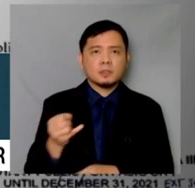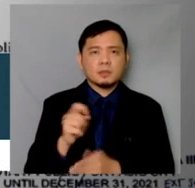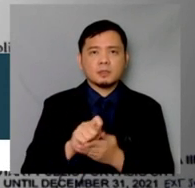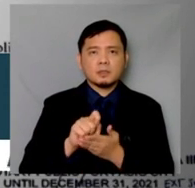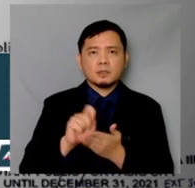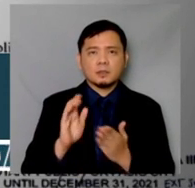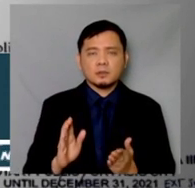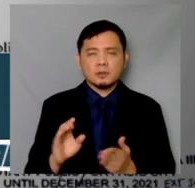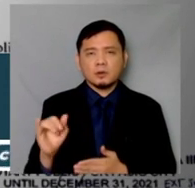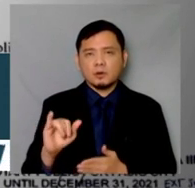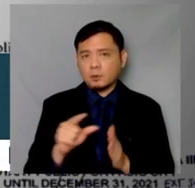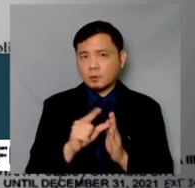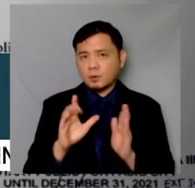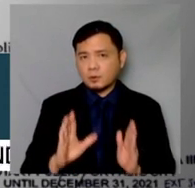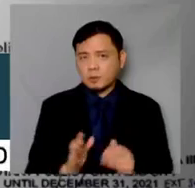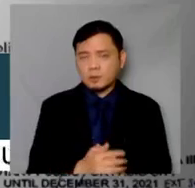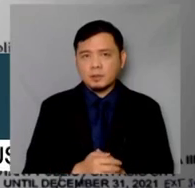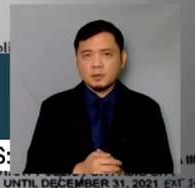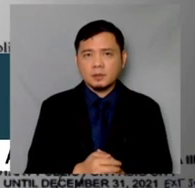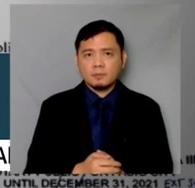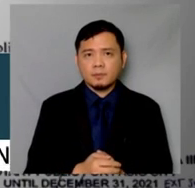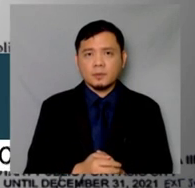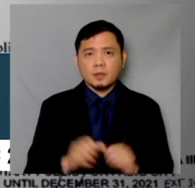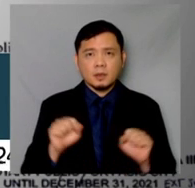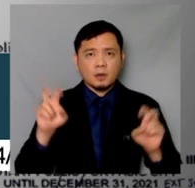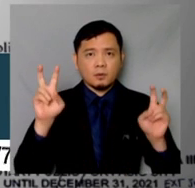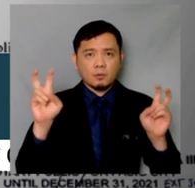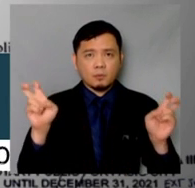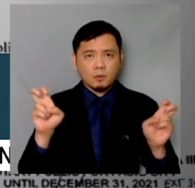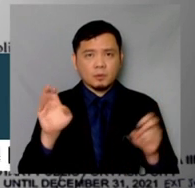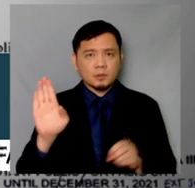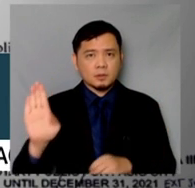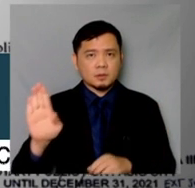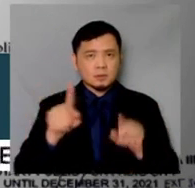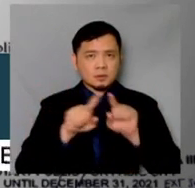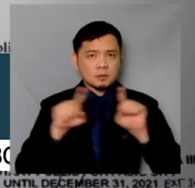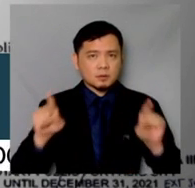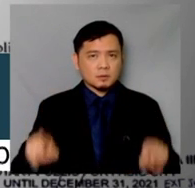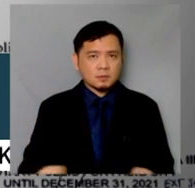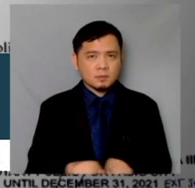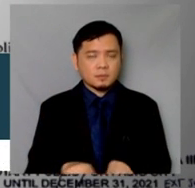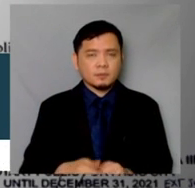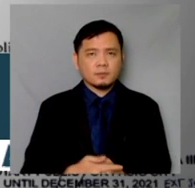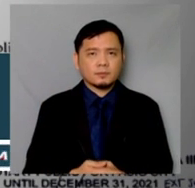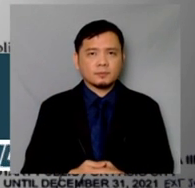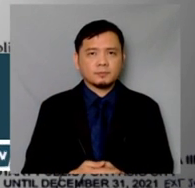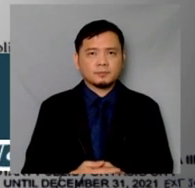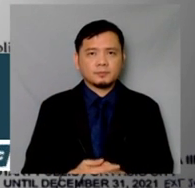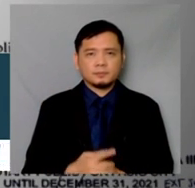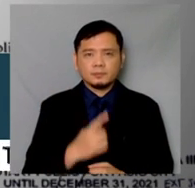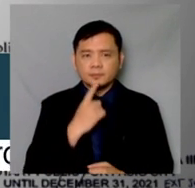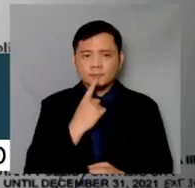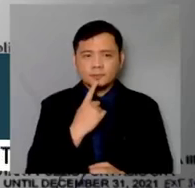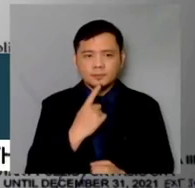prosecutors. If I may quote some portions of this affidavit, he says,